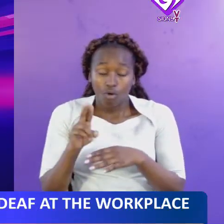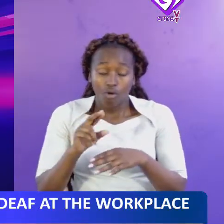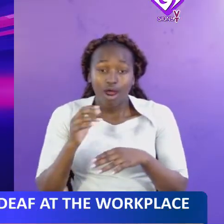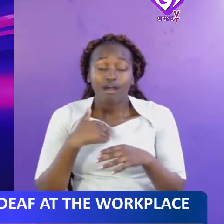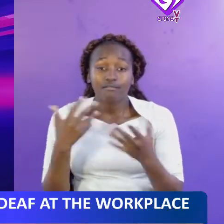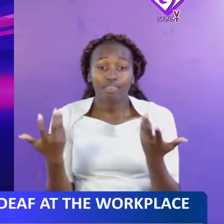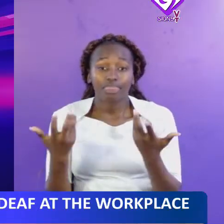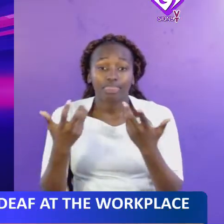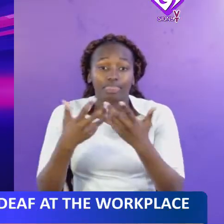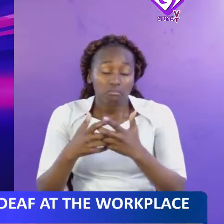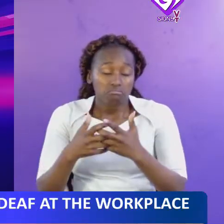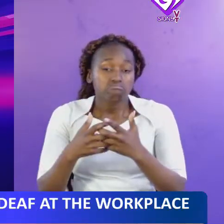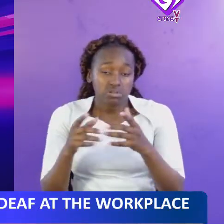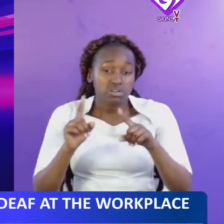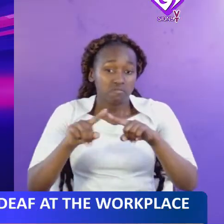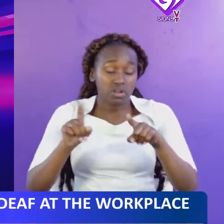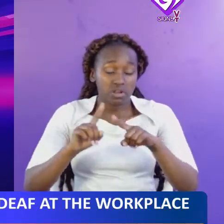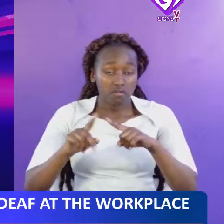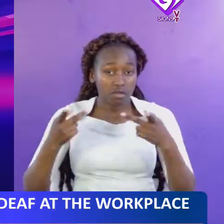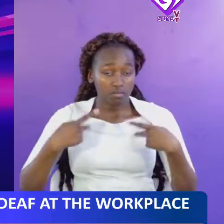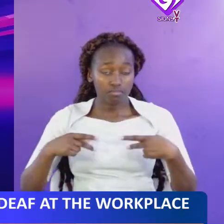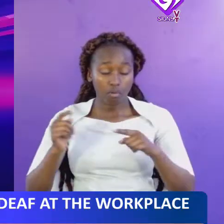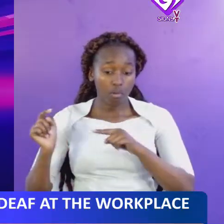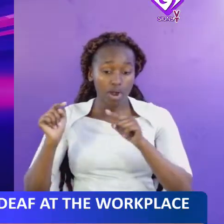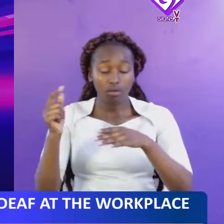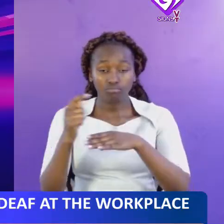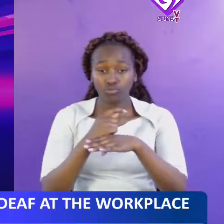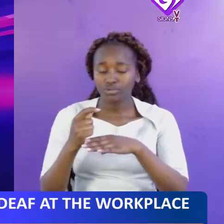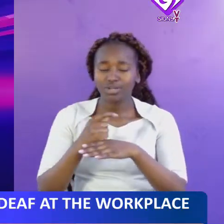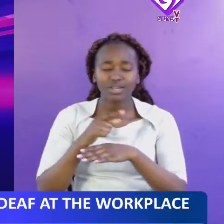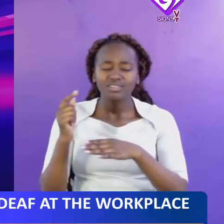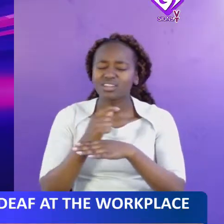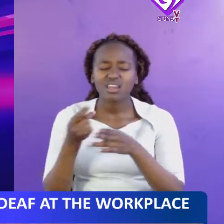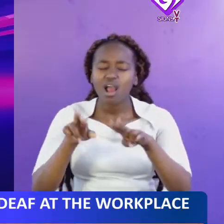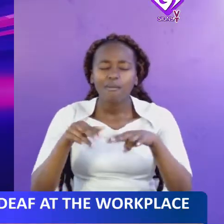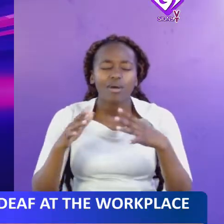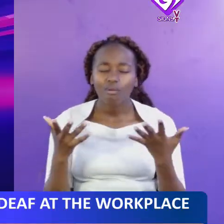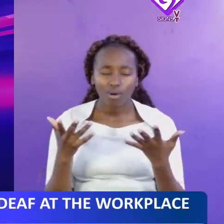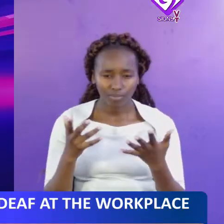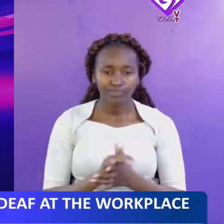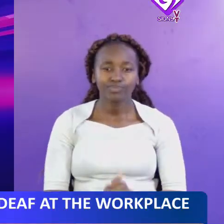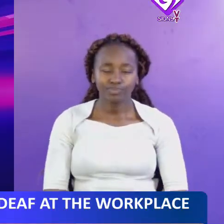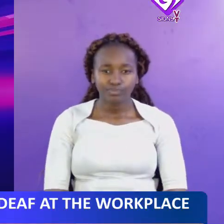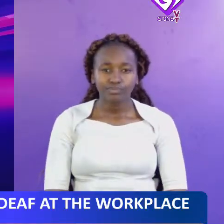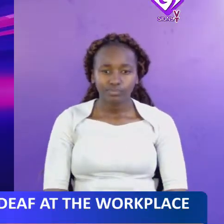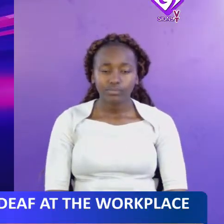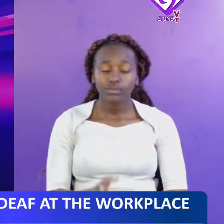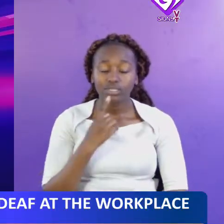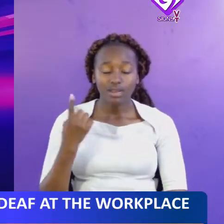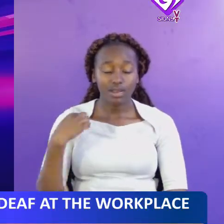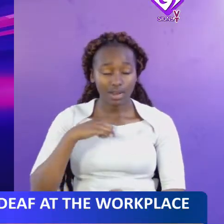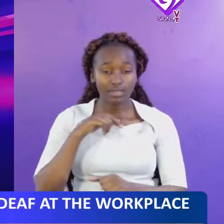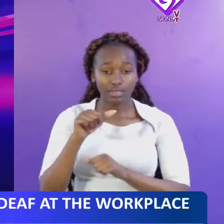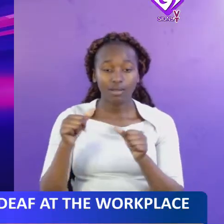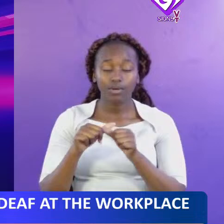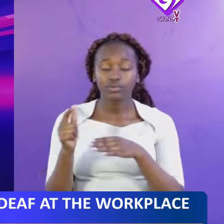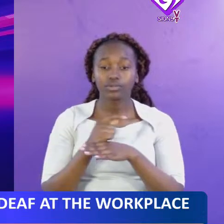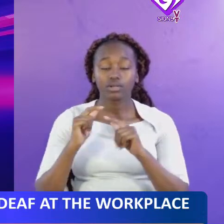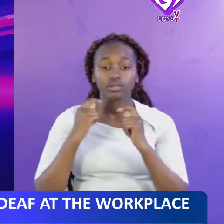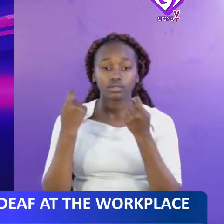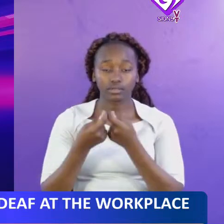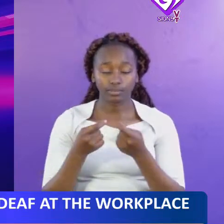of people who get to do the trainings? Tell us about the training team at Vital Signs.